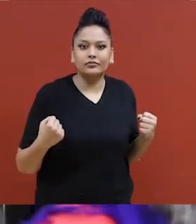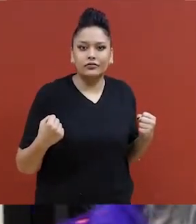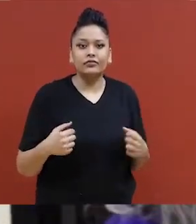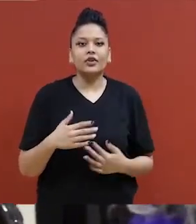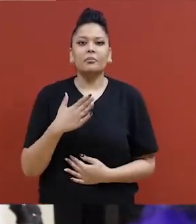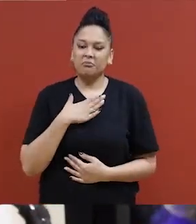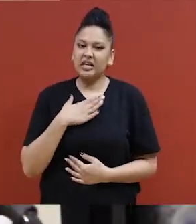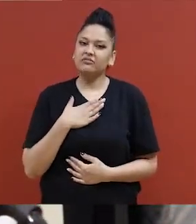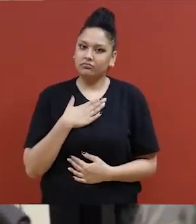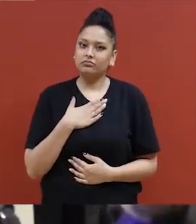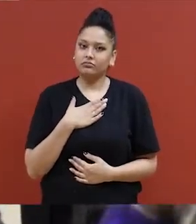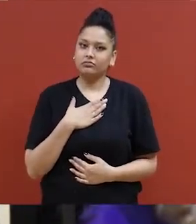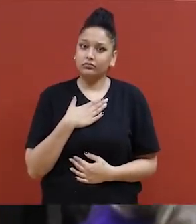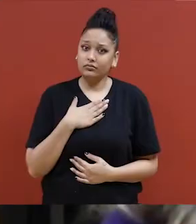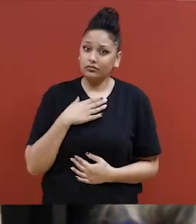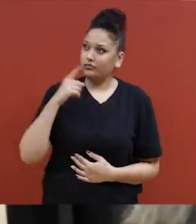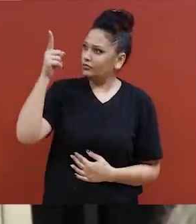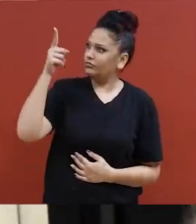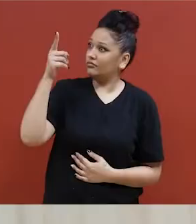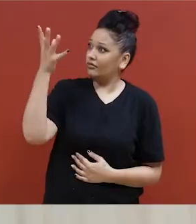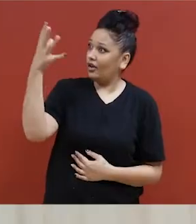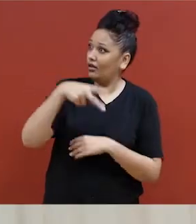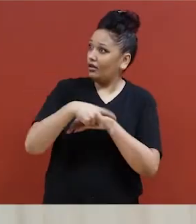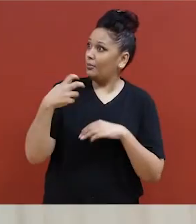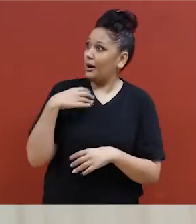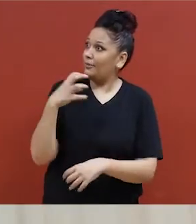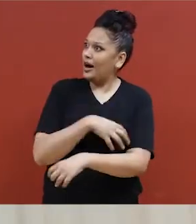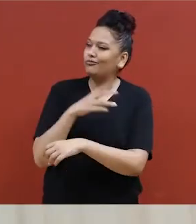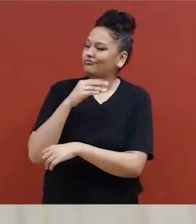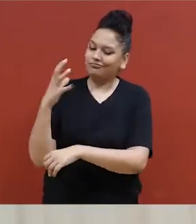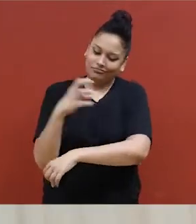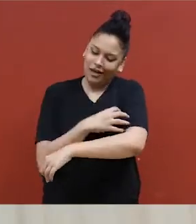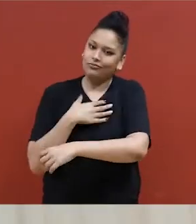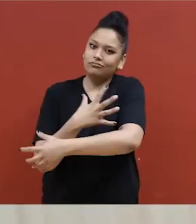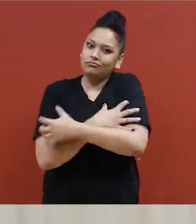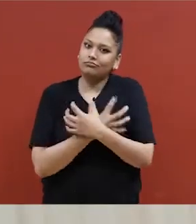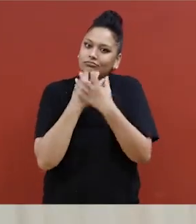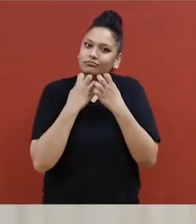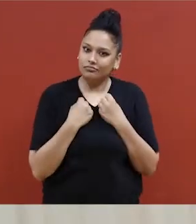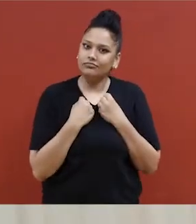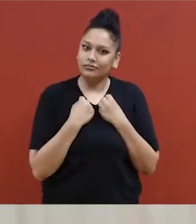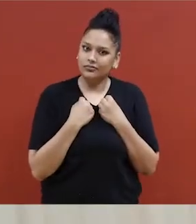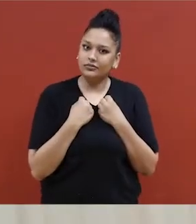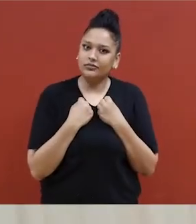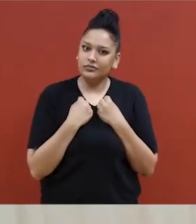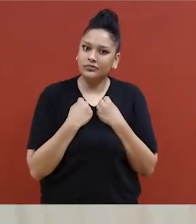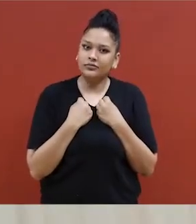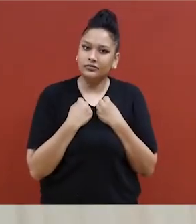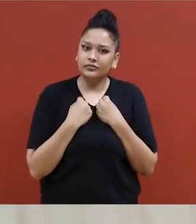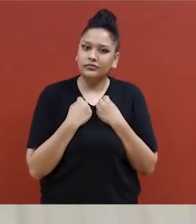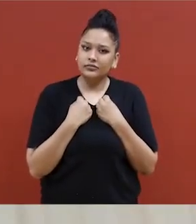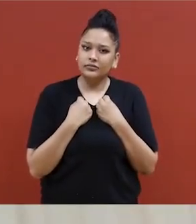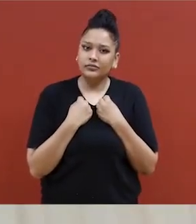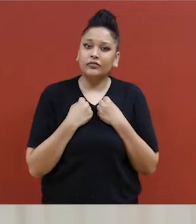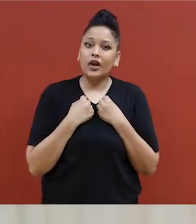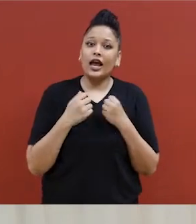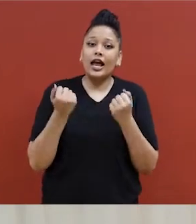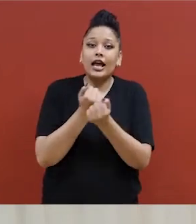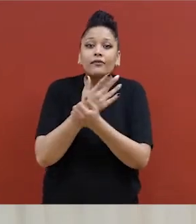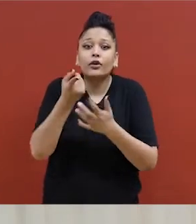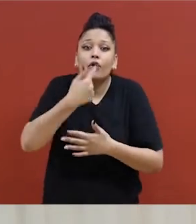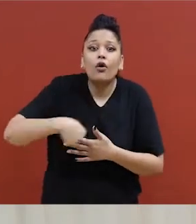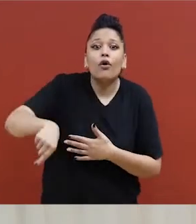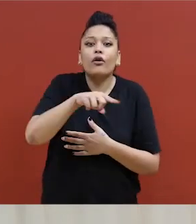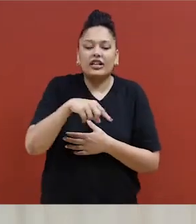and reclaiming that back and finding that strength. That's in all of us. It's